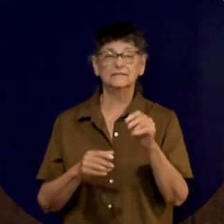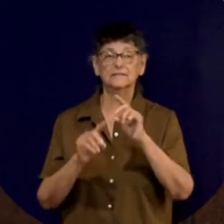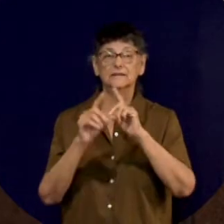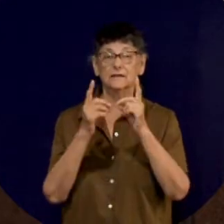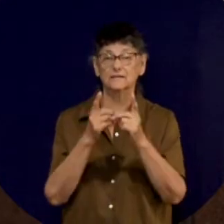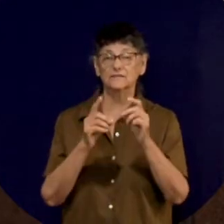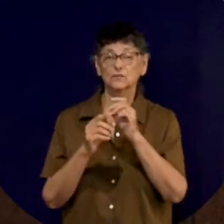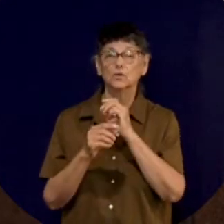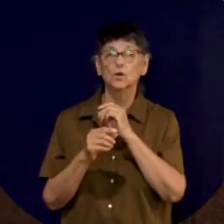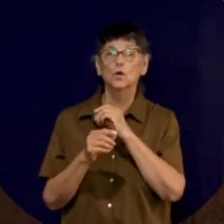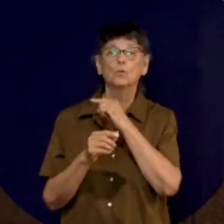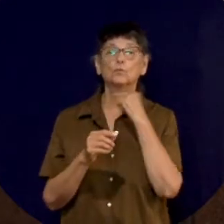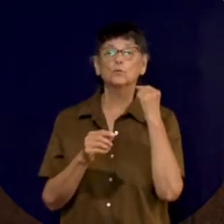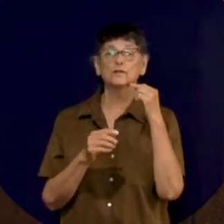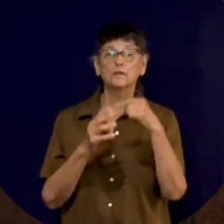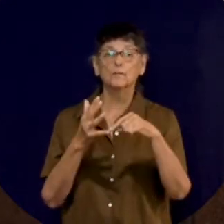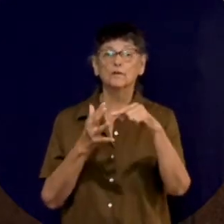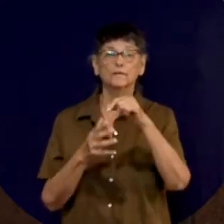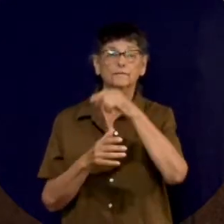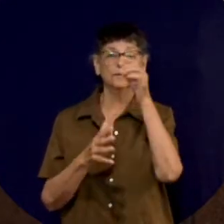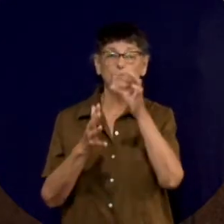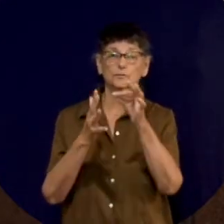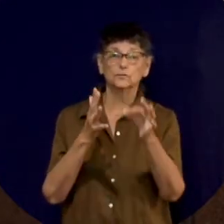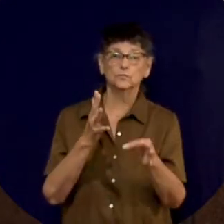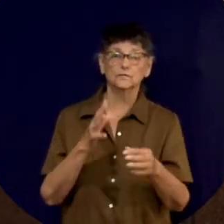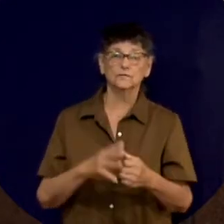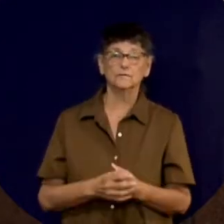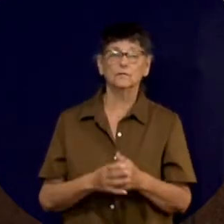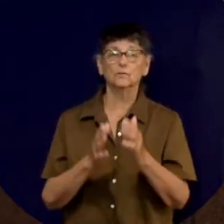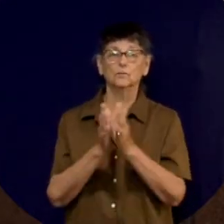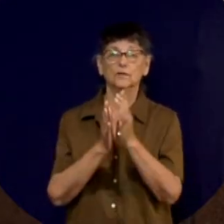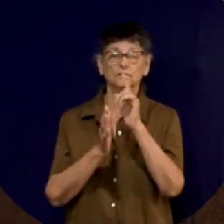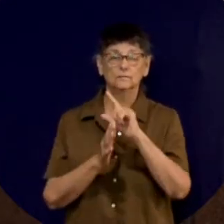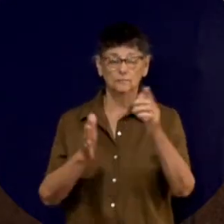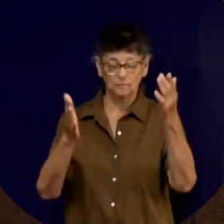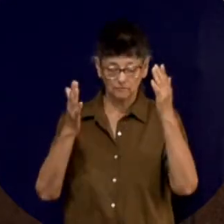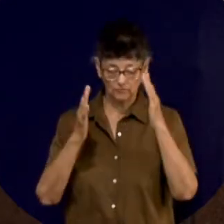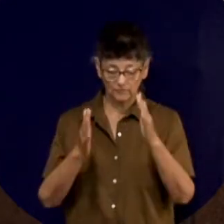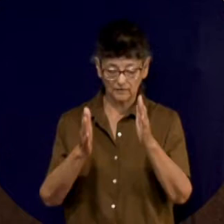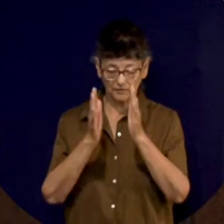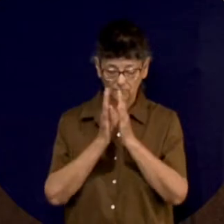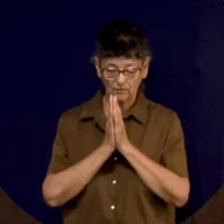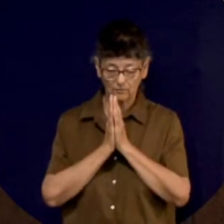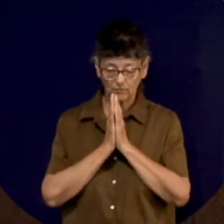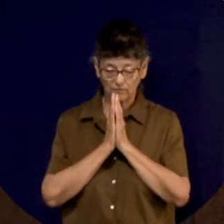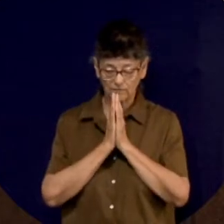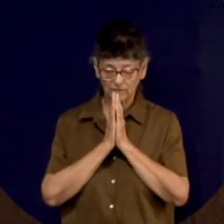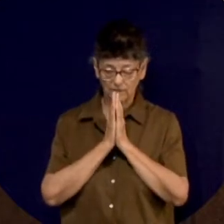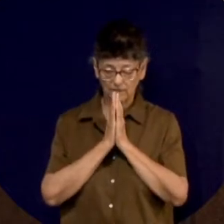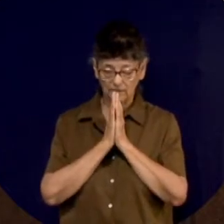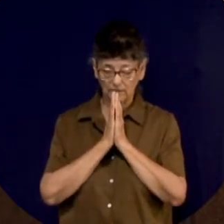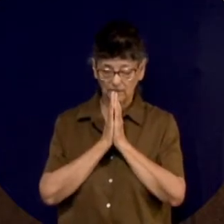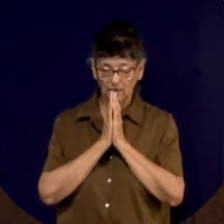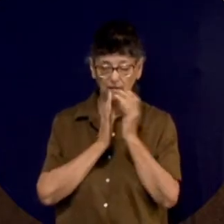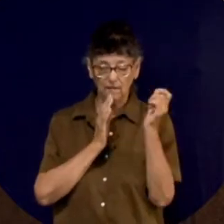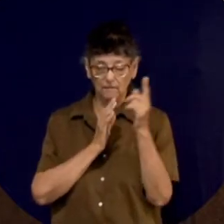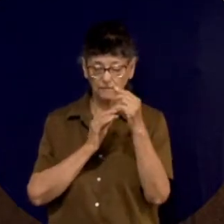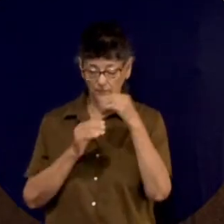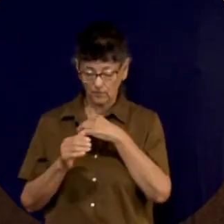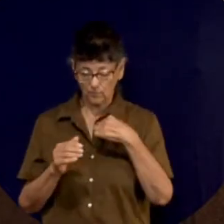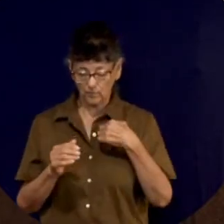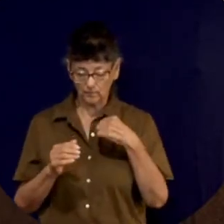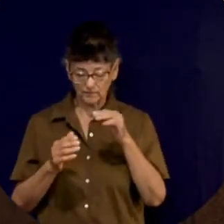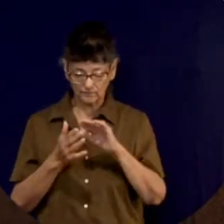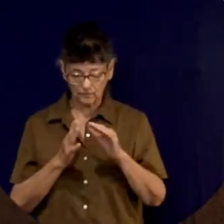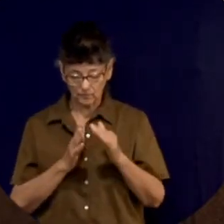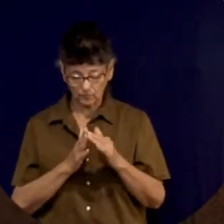diocesan priest among their other options. We pray to the Lord. Lord, hear our prayer. For the members of